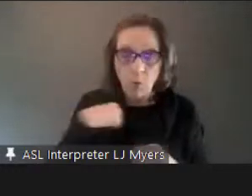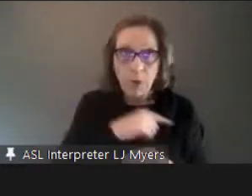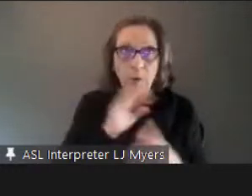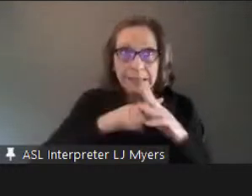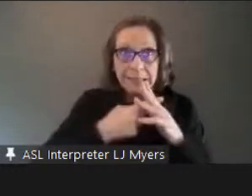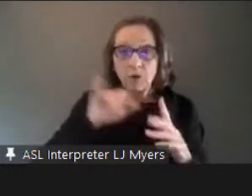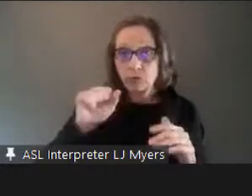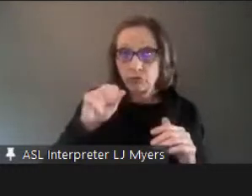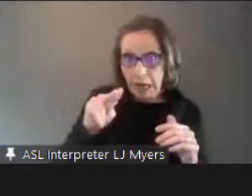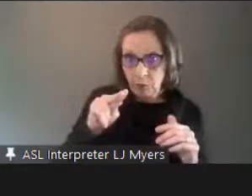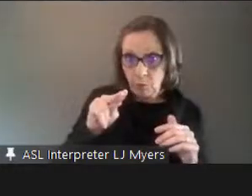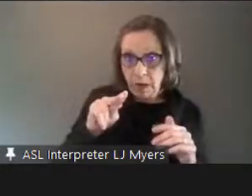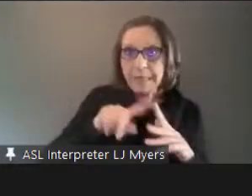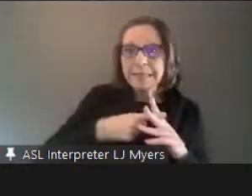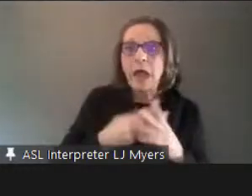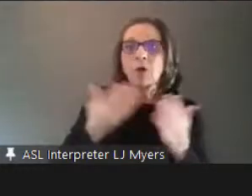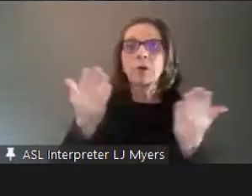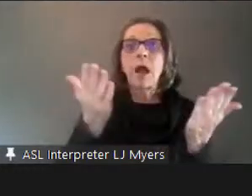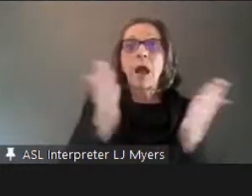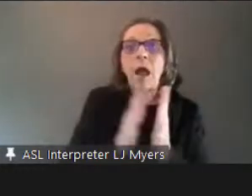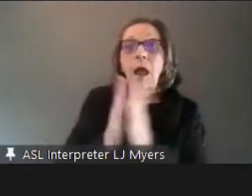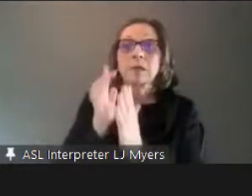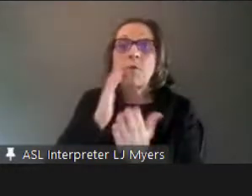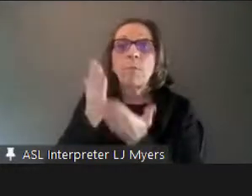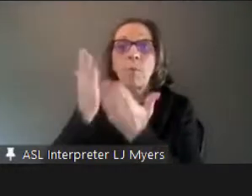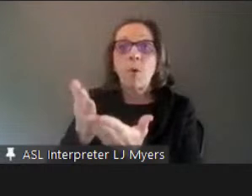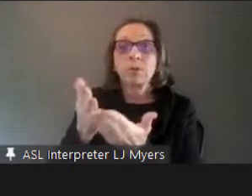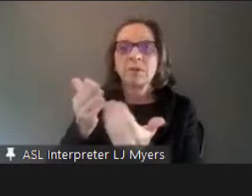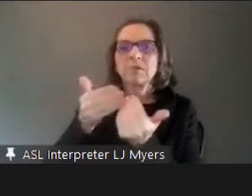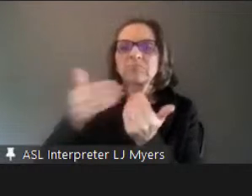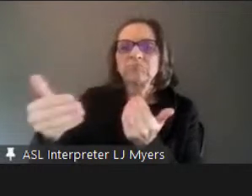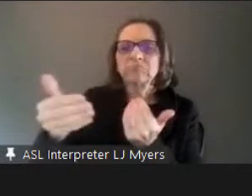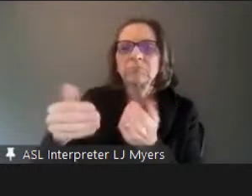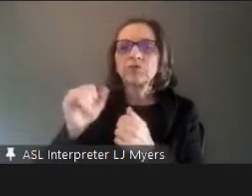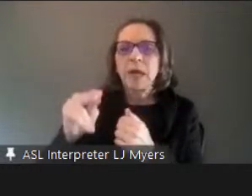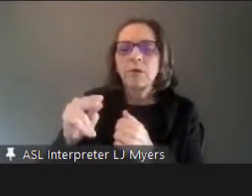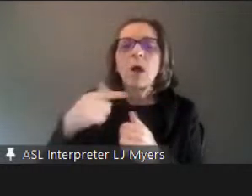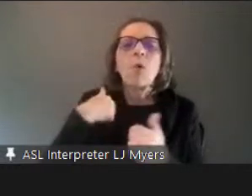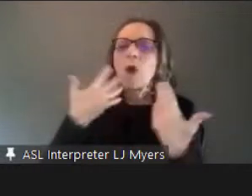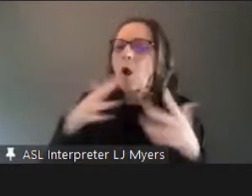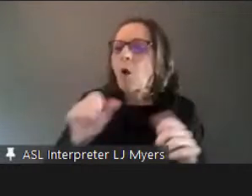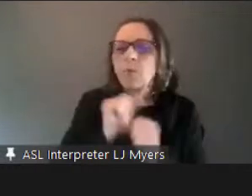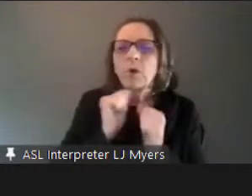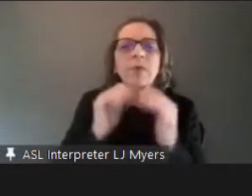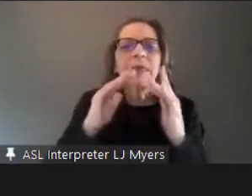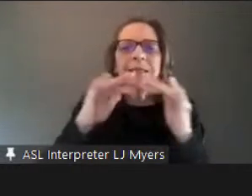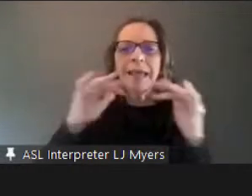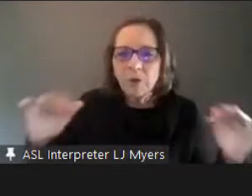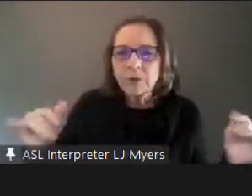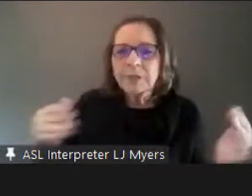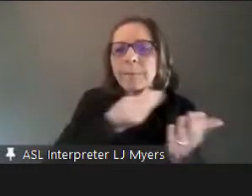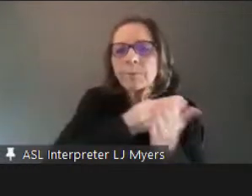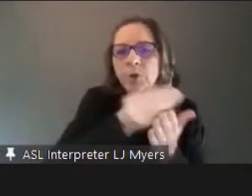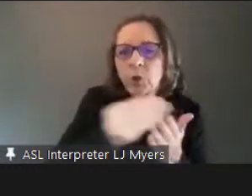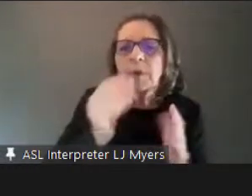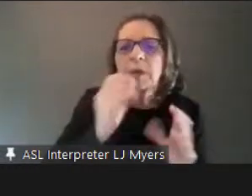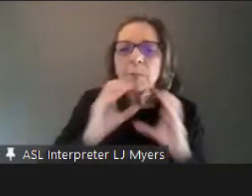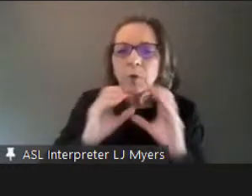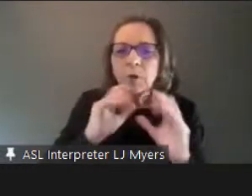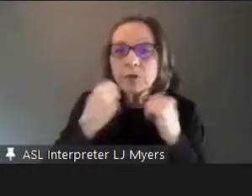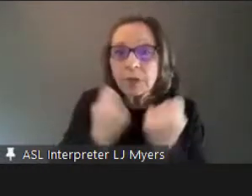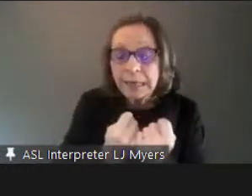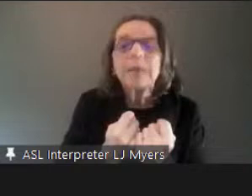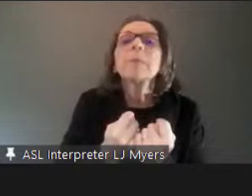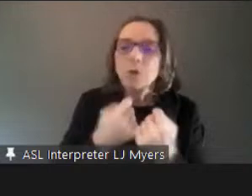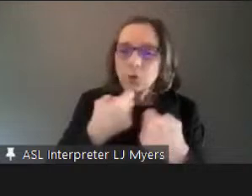January and start to solicit proposals from there. We've already started working with our diversity procurement and communications team to start to create